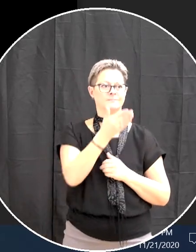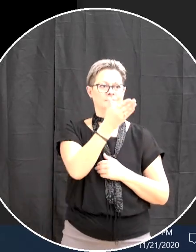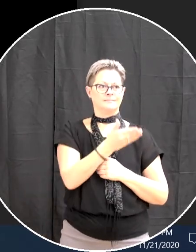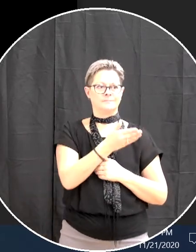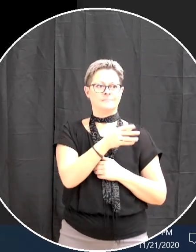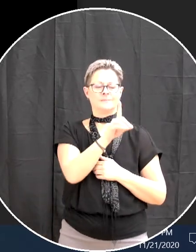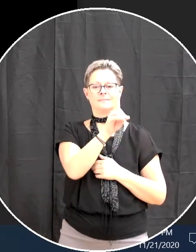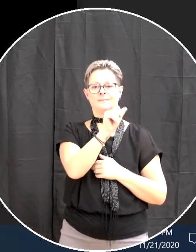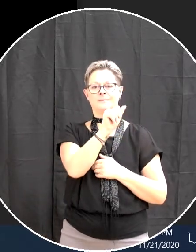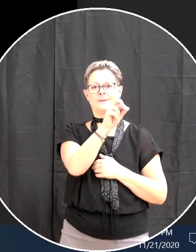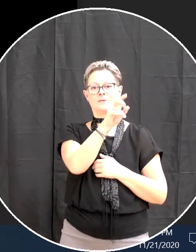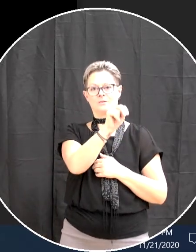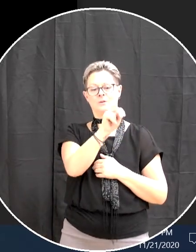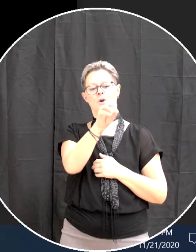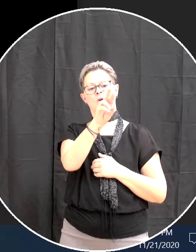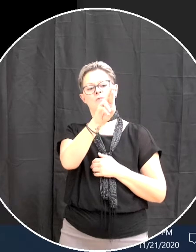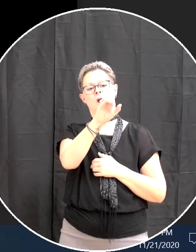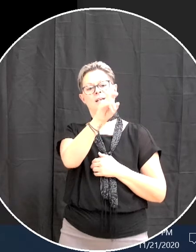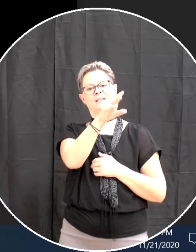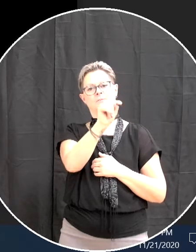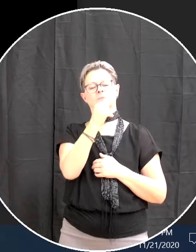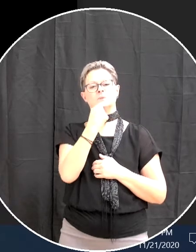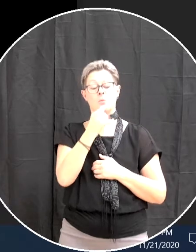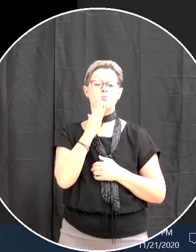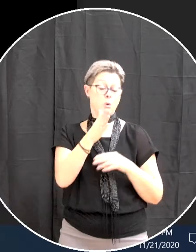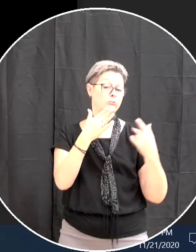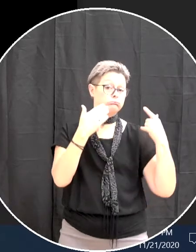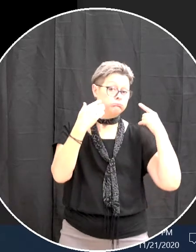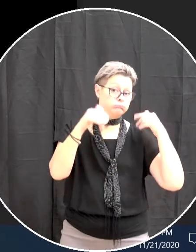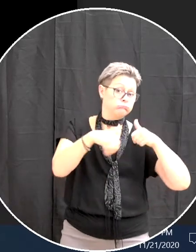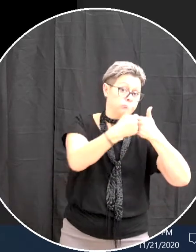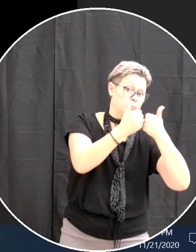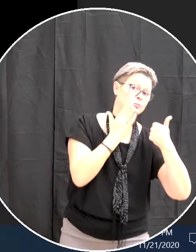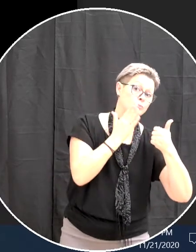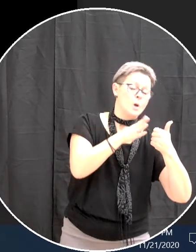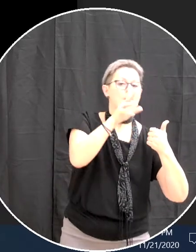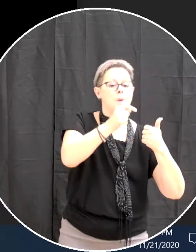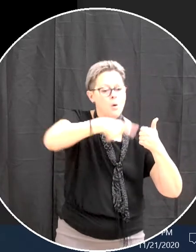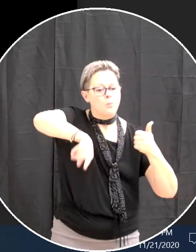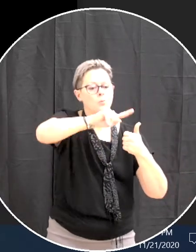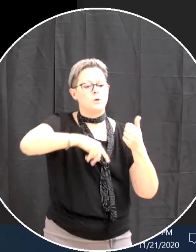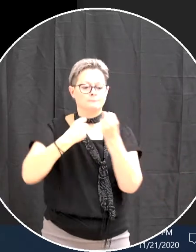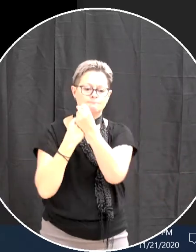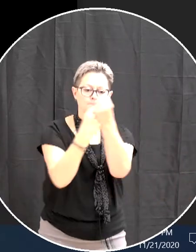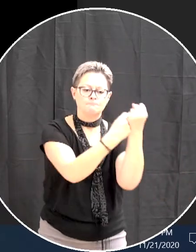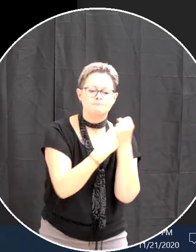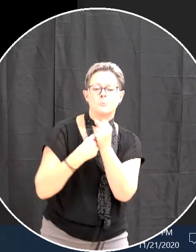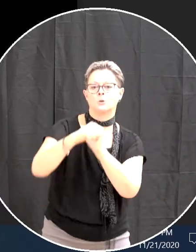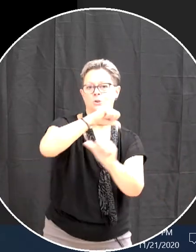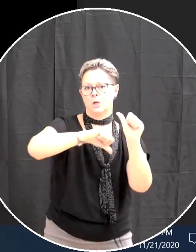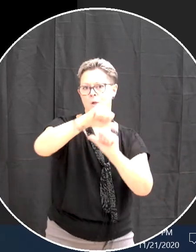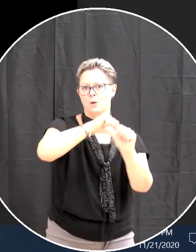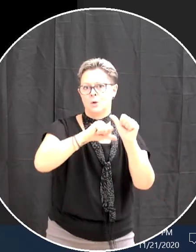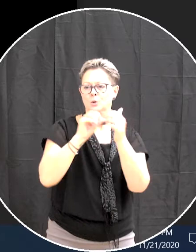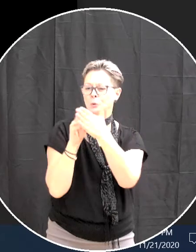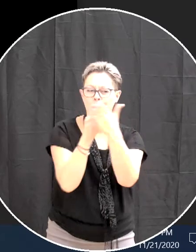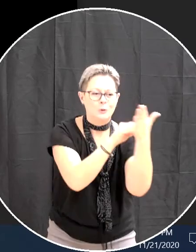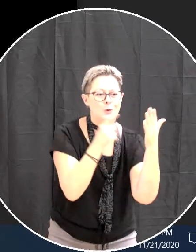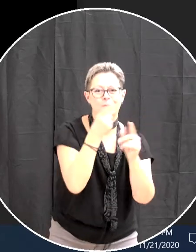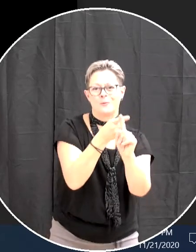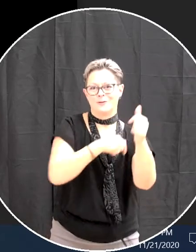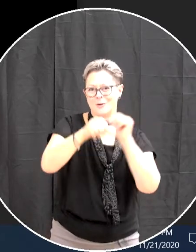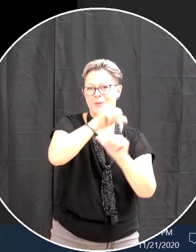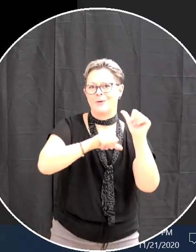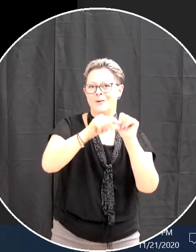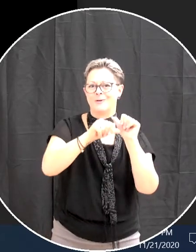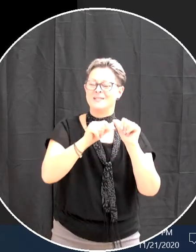and students. But at Connect Ed, we're ready to support each other and share our learning experiences this year. So get excited, reach